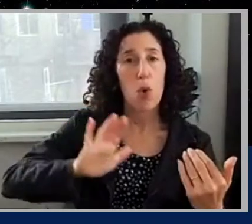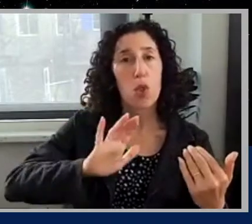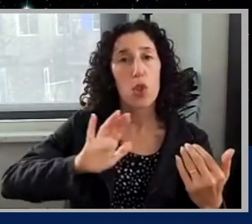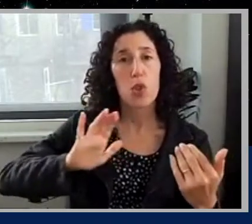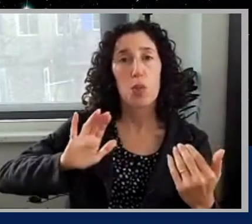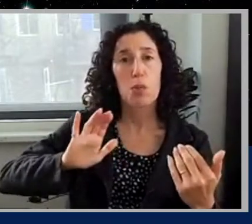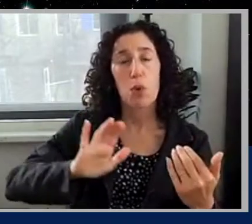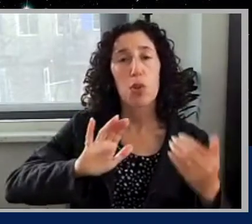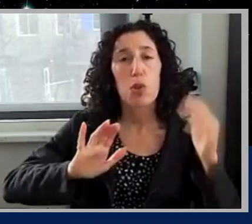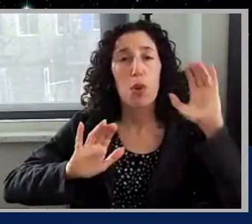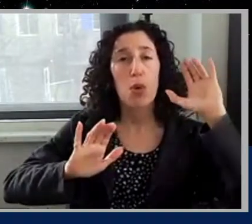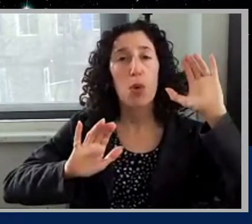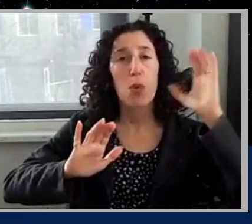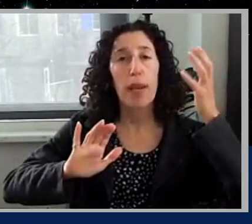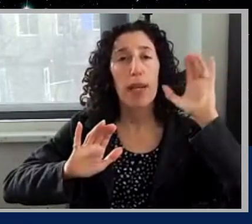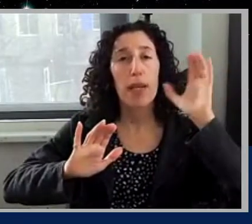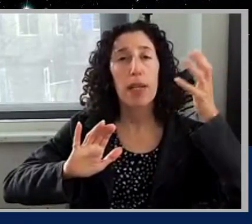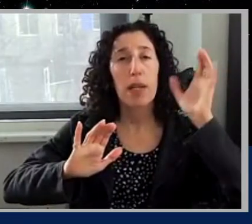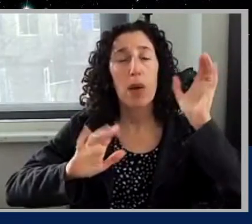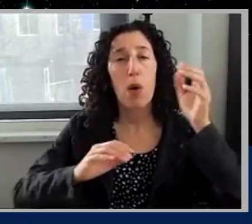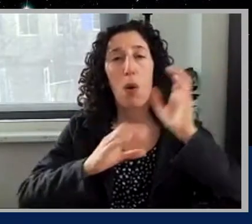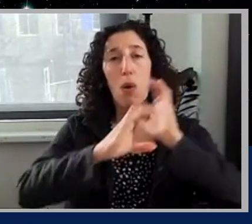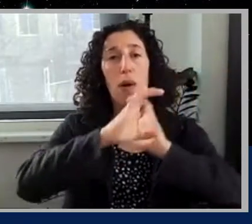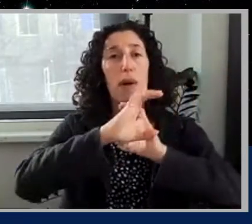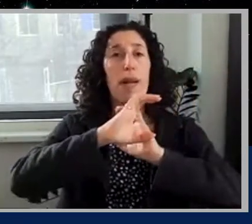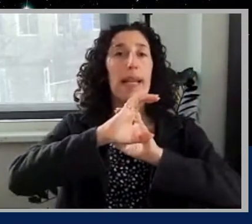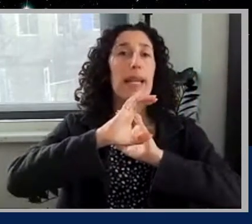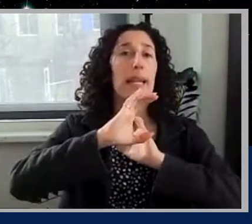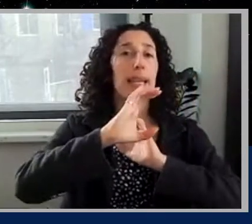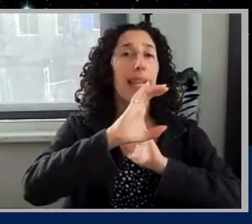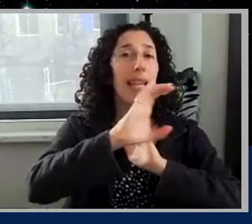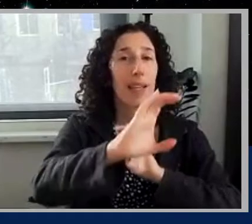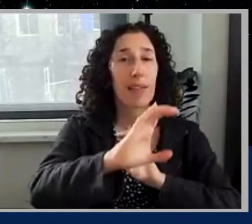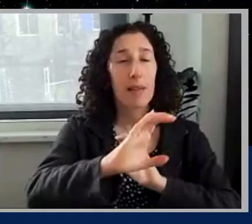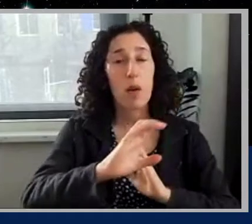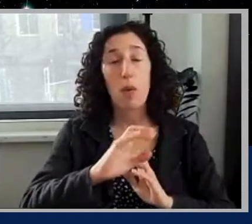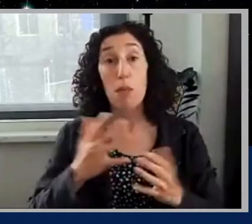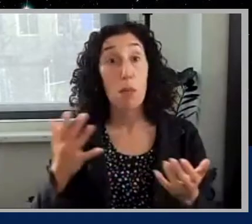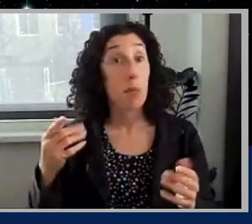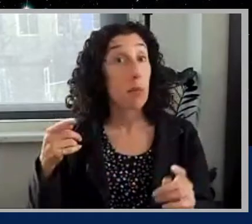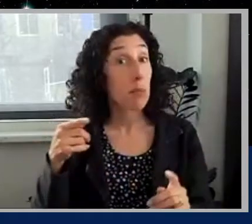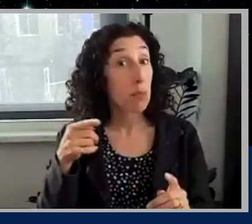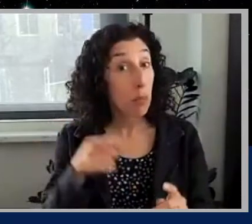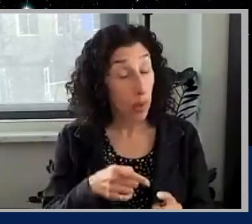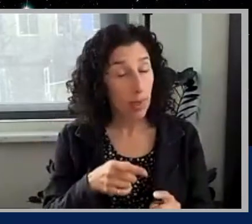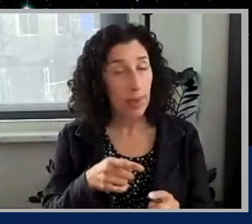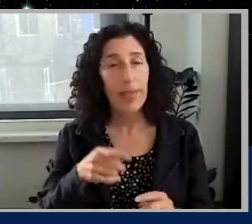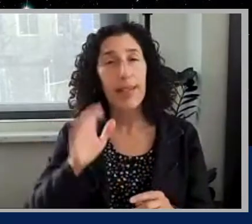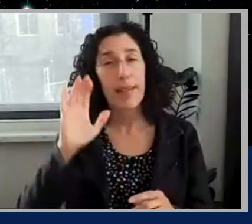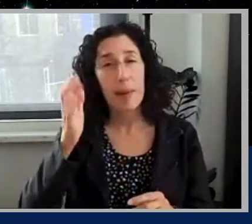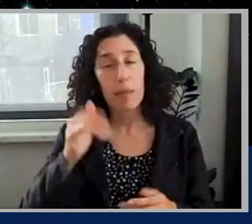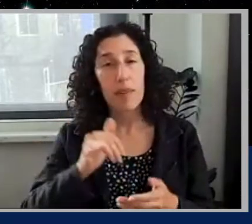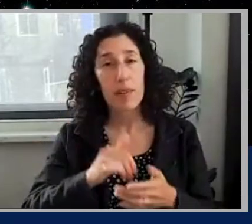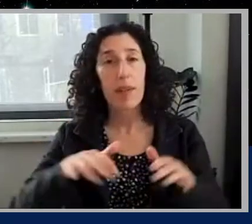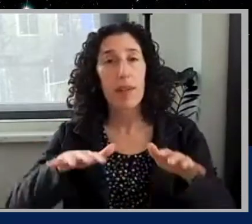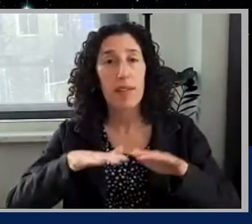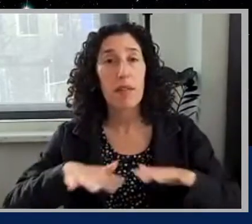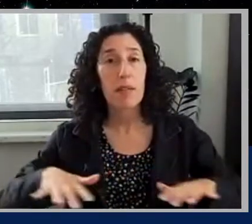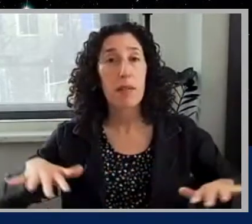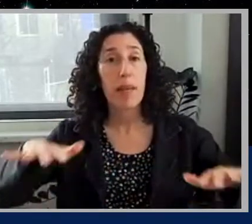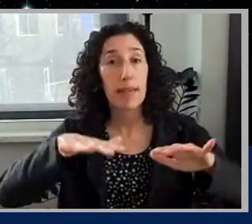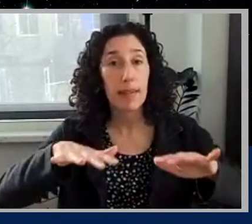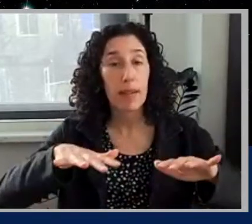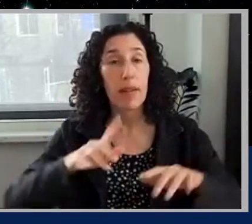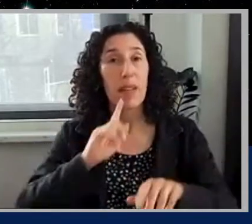so well that space is expanding, and now telling us more about like that there's a background of